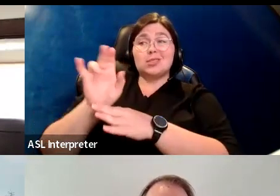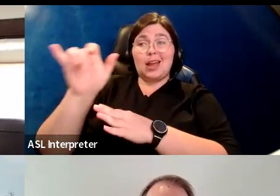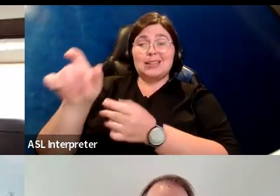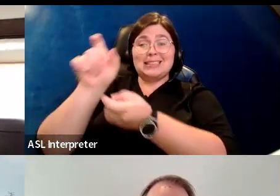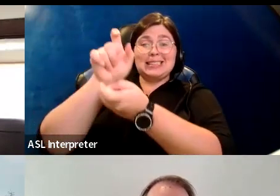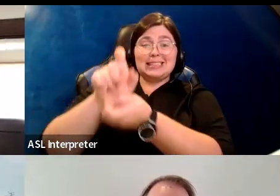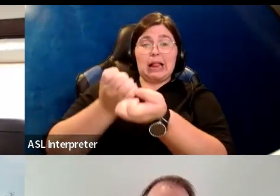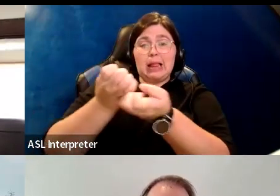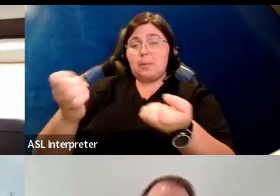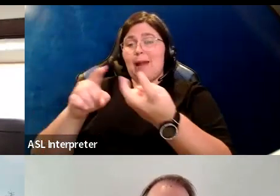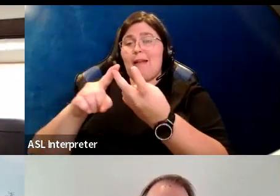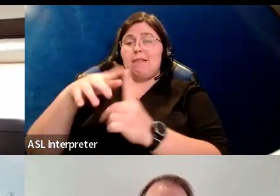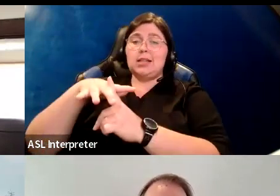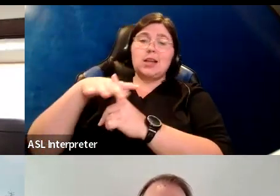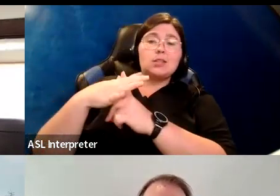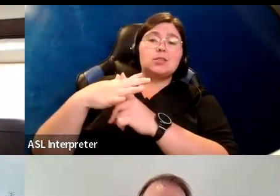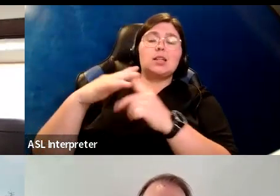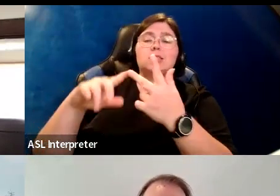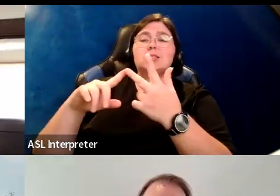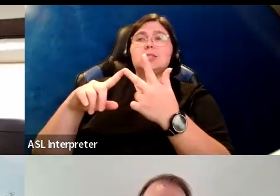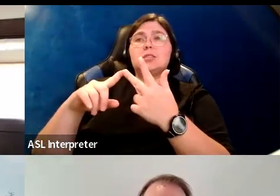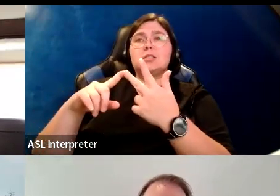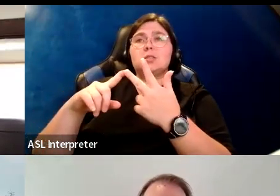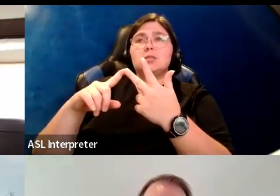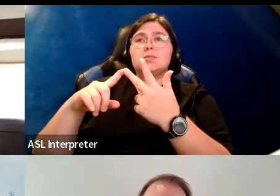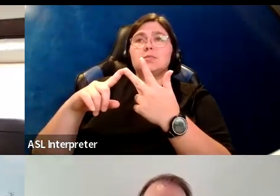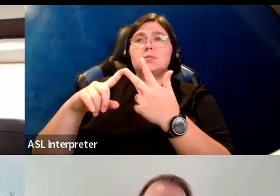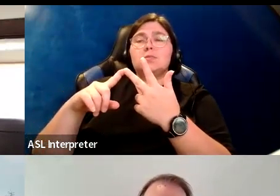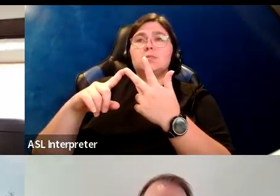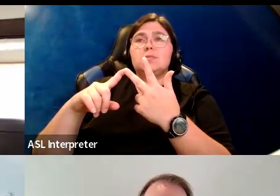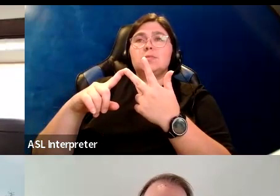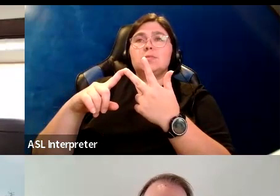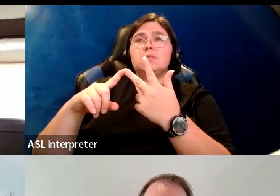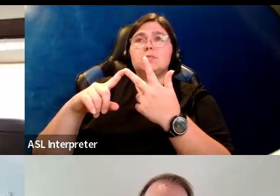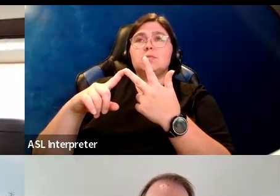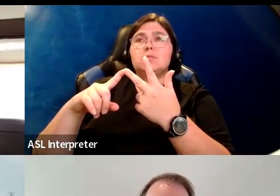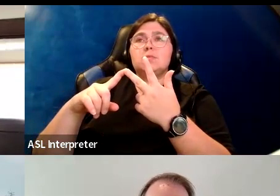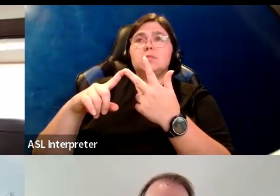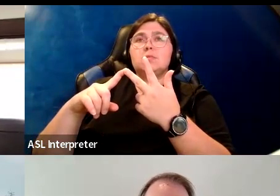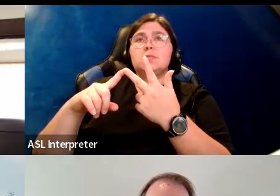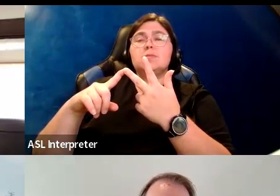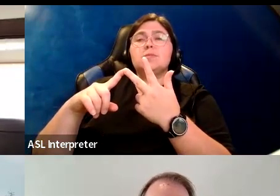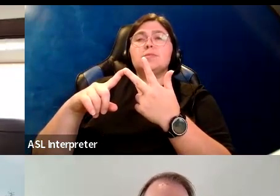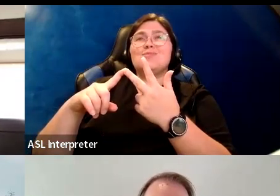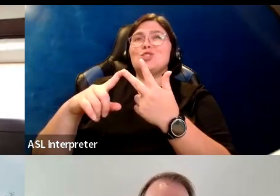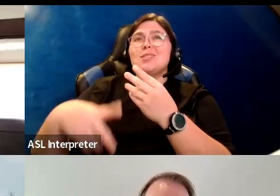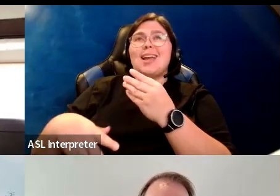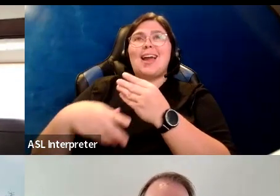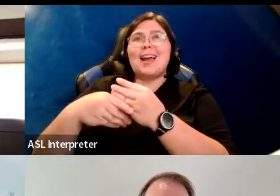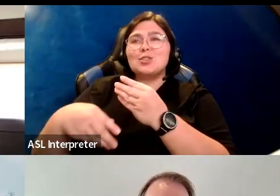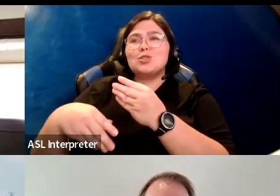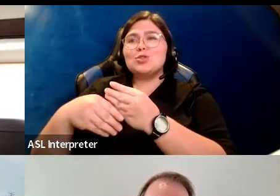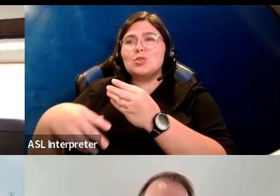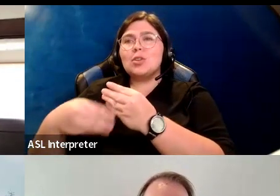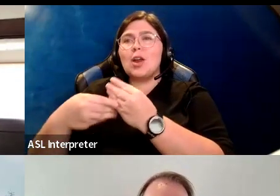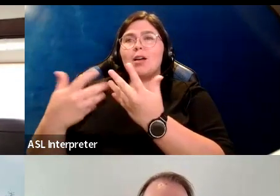to use, and just extra addings to